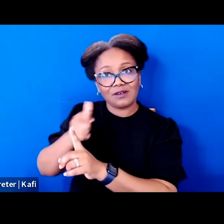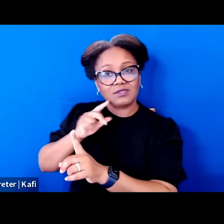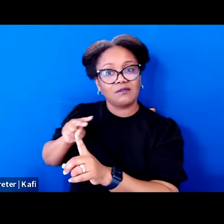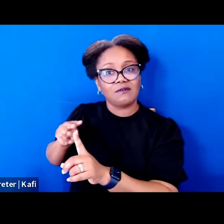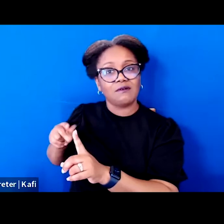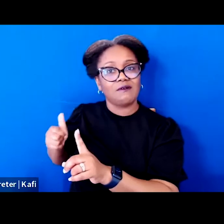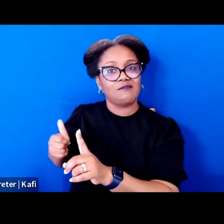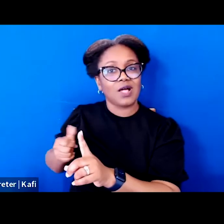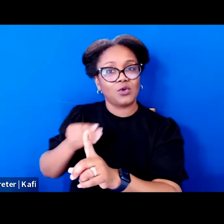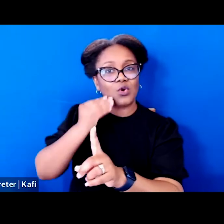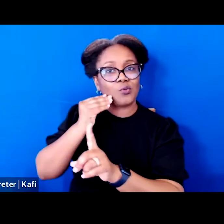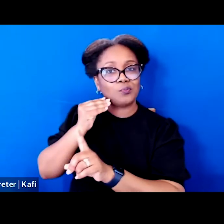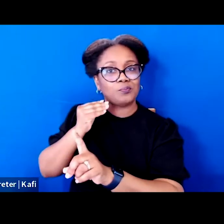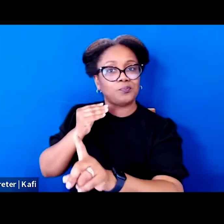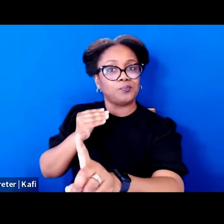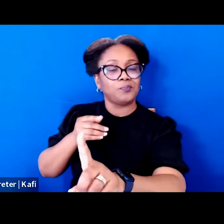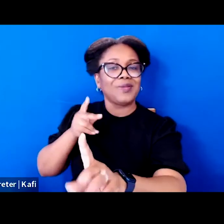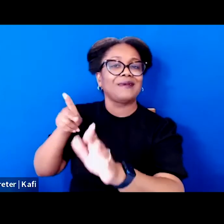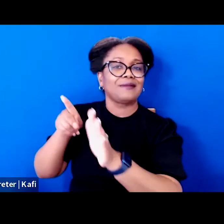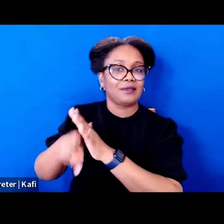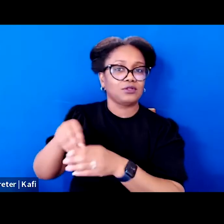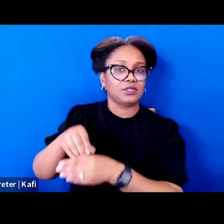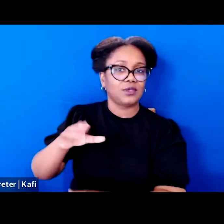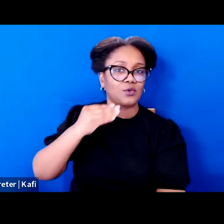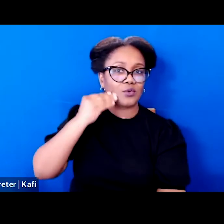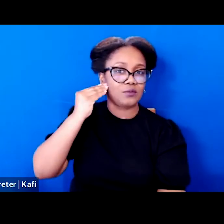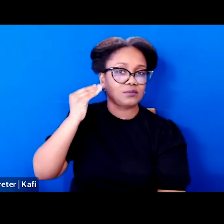I think it's important to kind of,